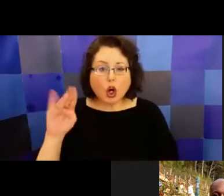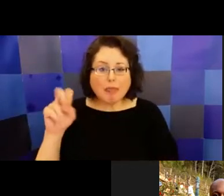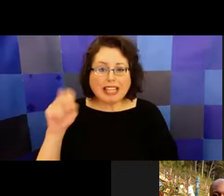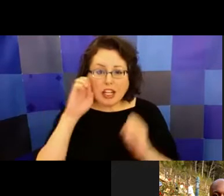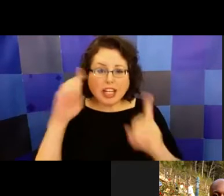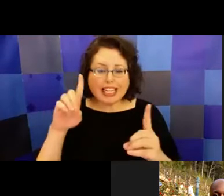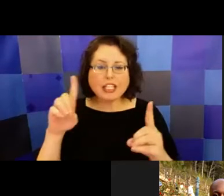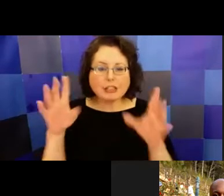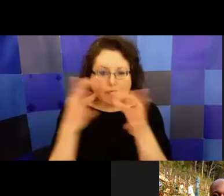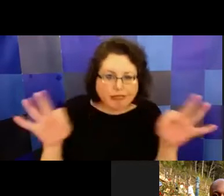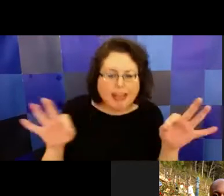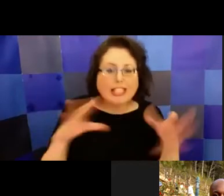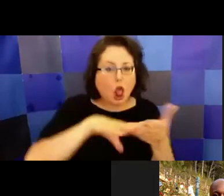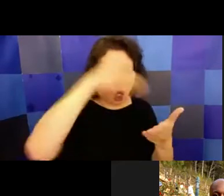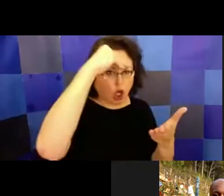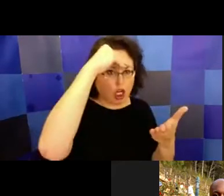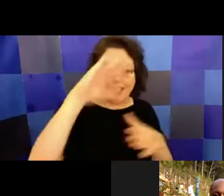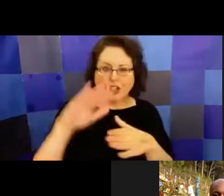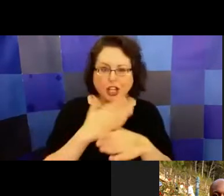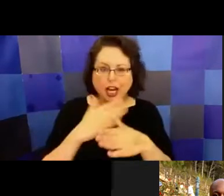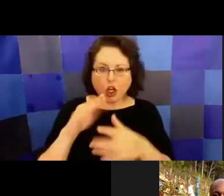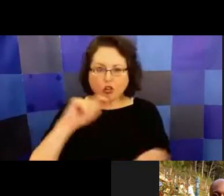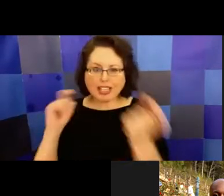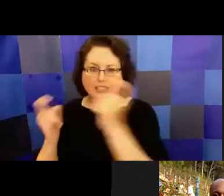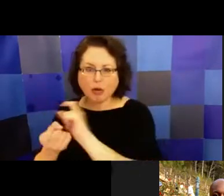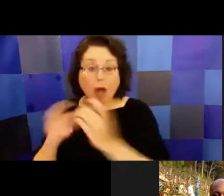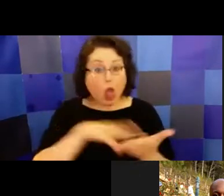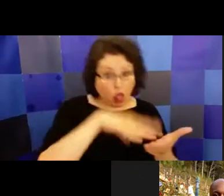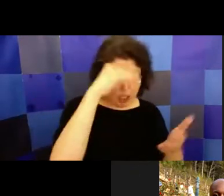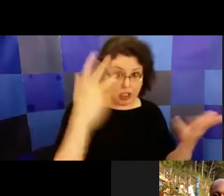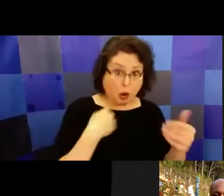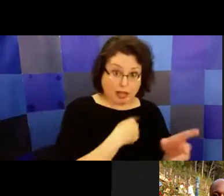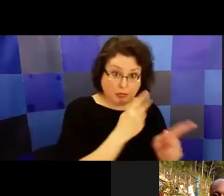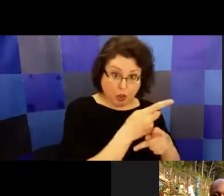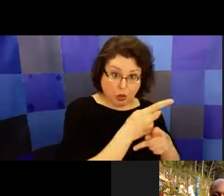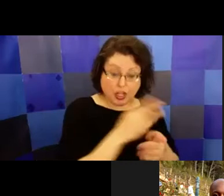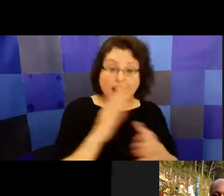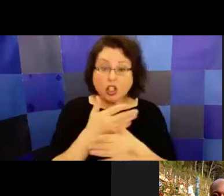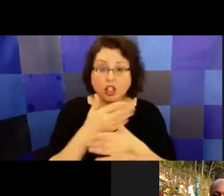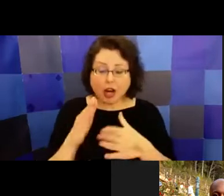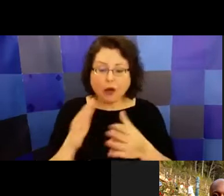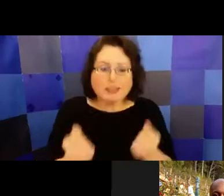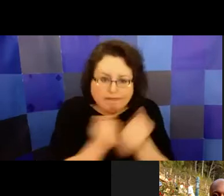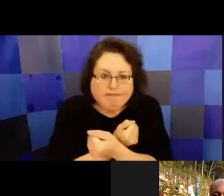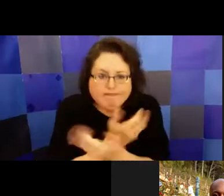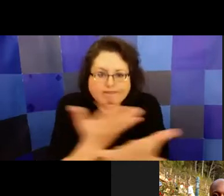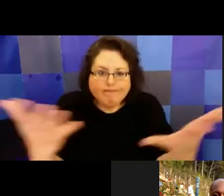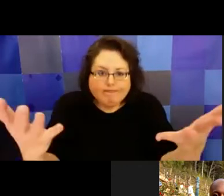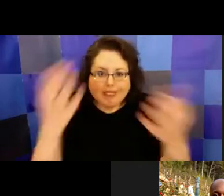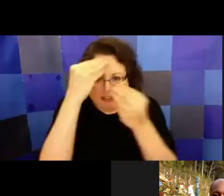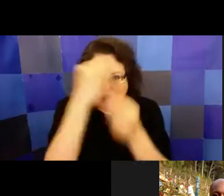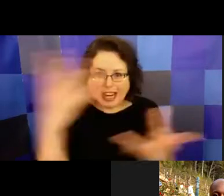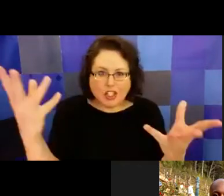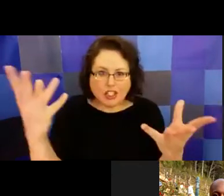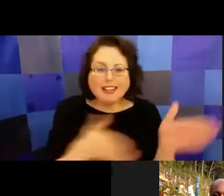learn, share, and transform. Learning speaks to the knowledge we produce. Share speaks to our efforts to share what we know and provide